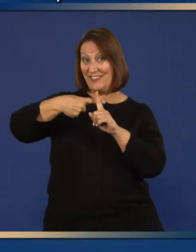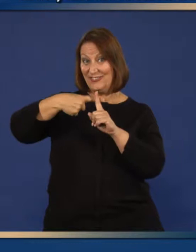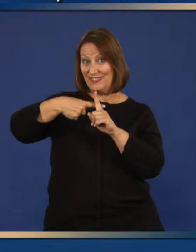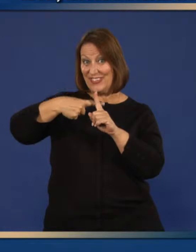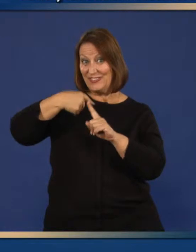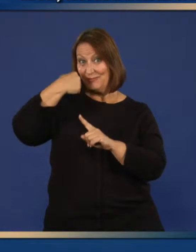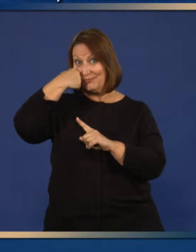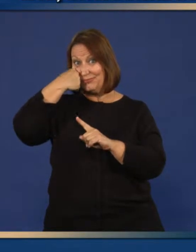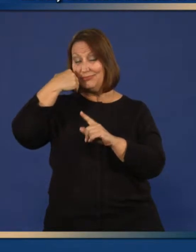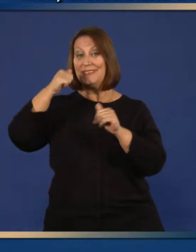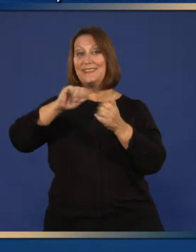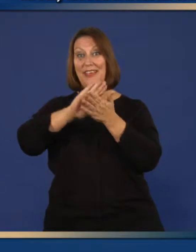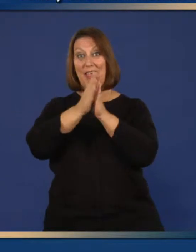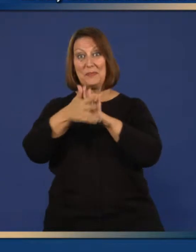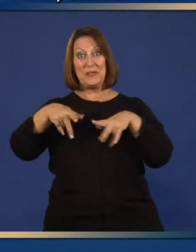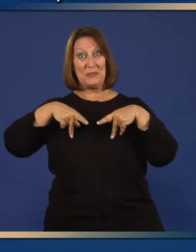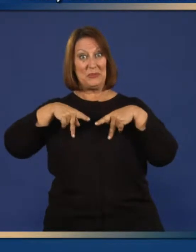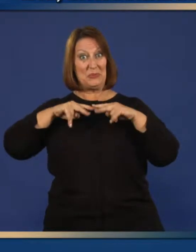worse.